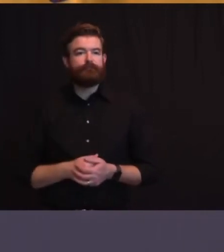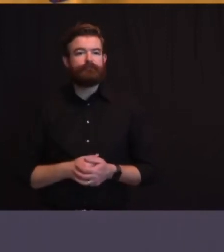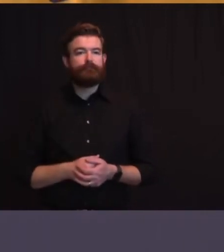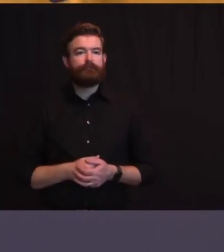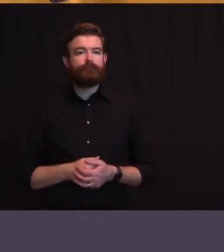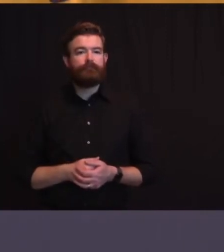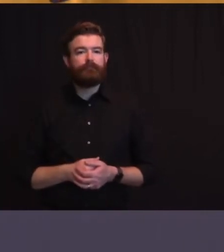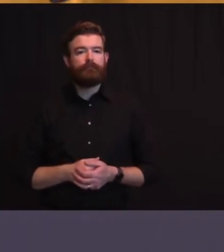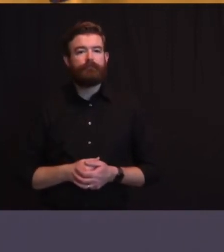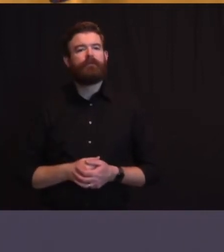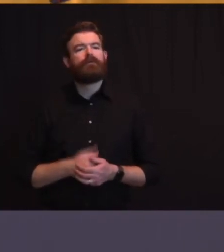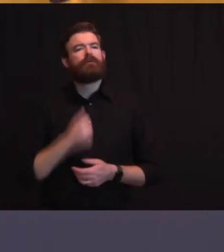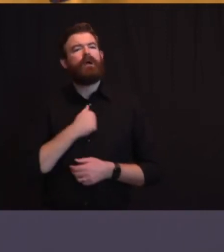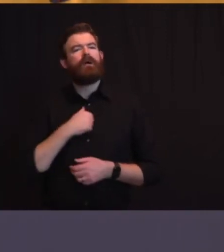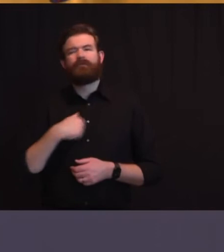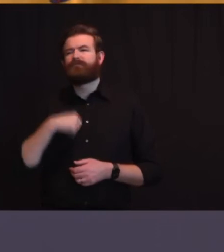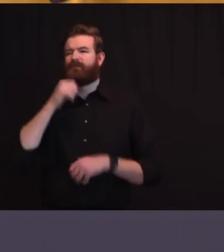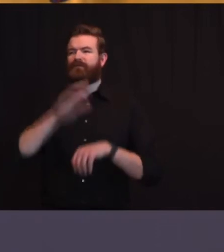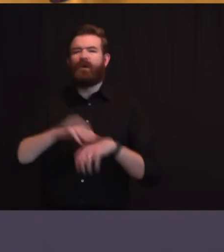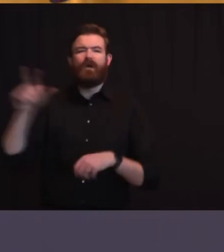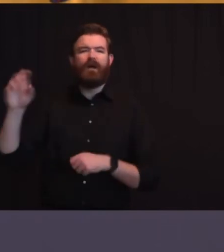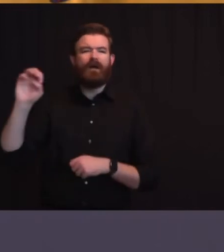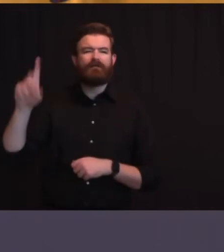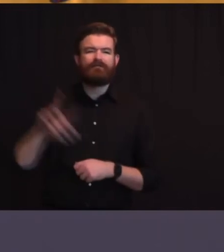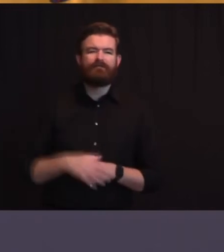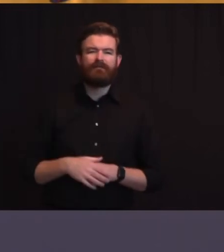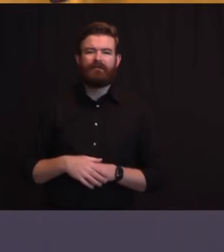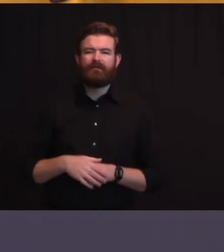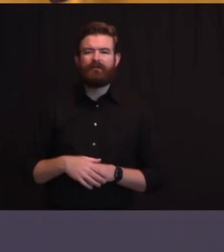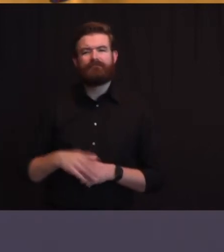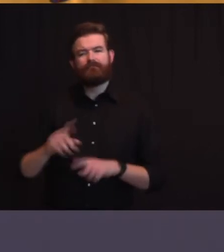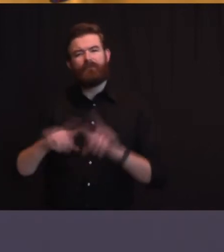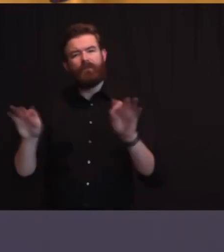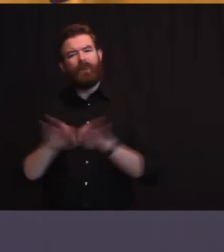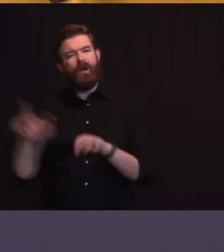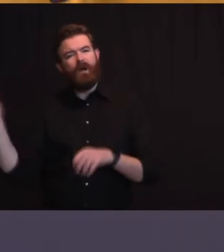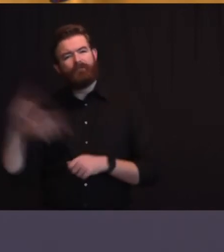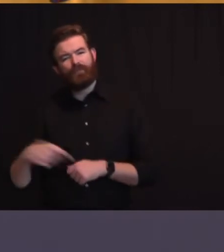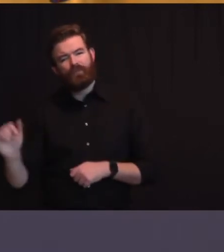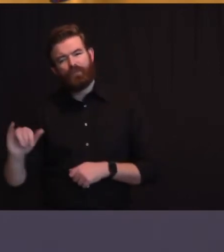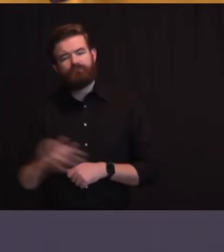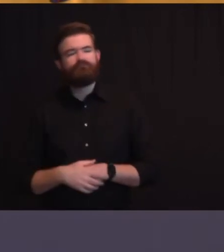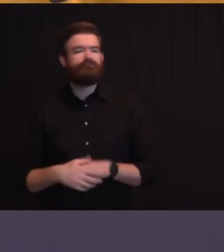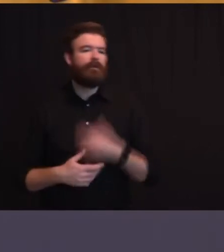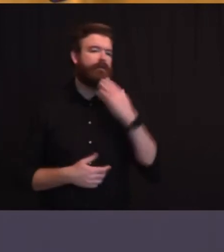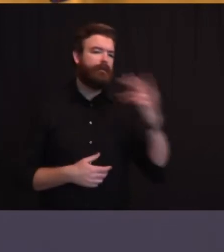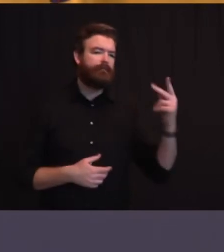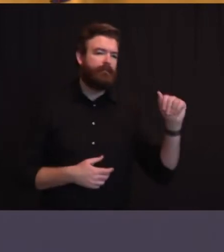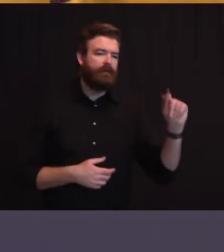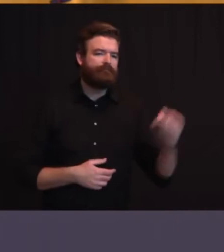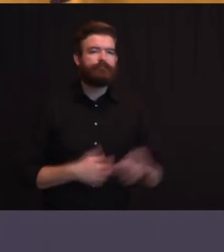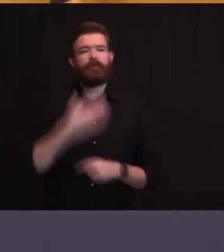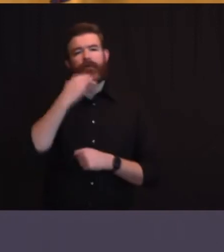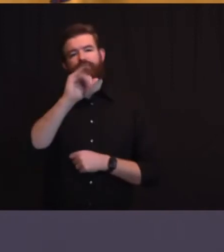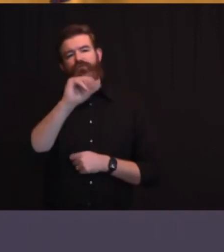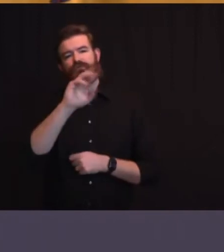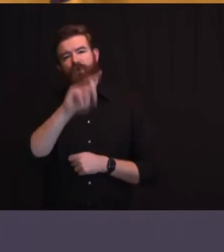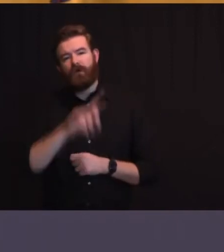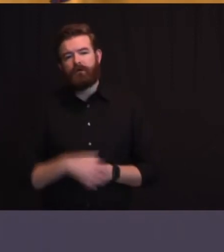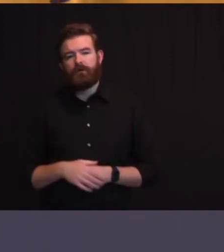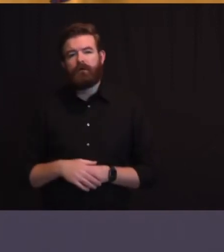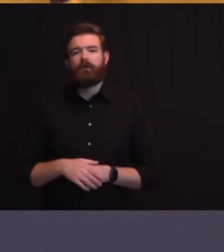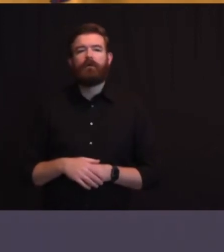today. I hope it was still worth the trip. Pat, thank you for everything. Jared, Paramel, Dan,